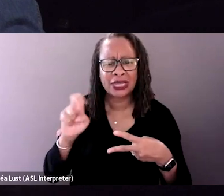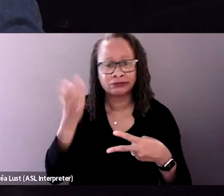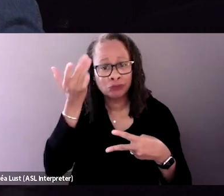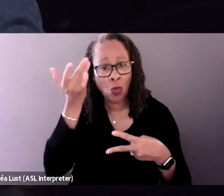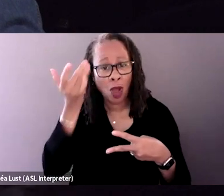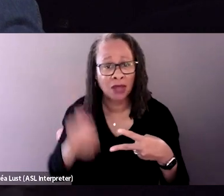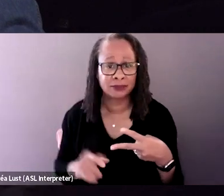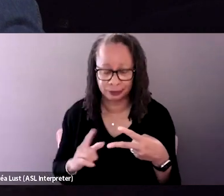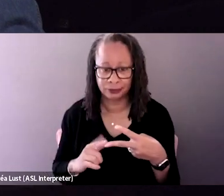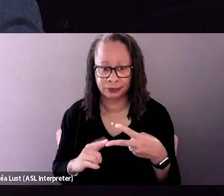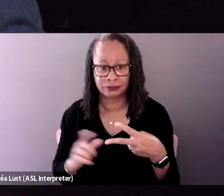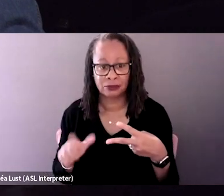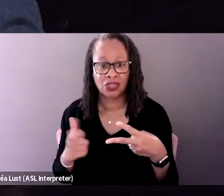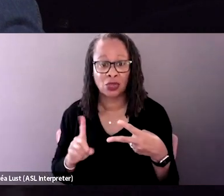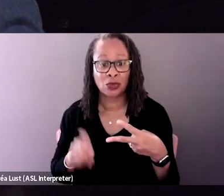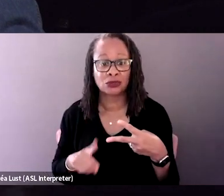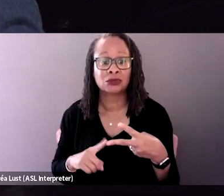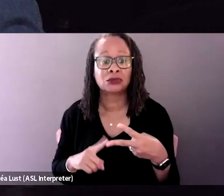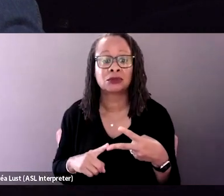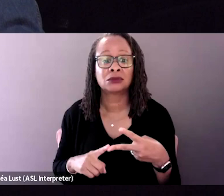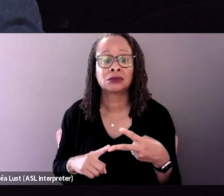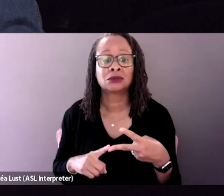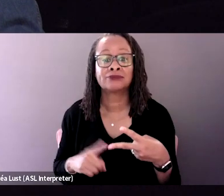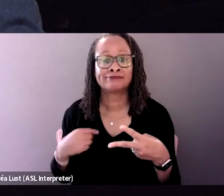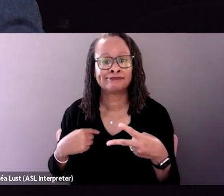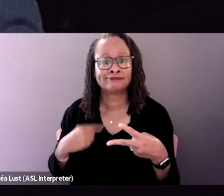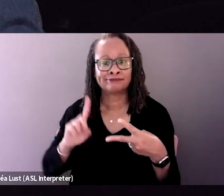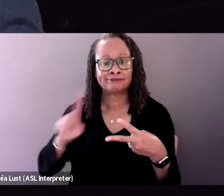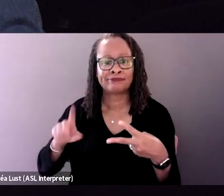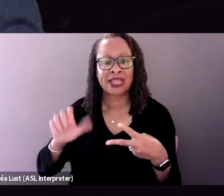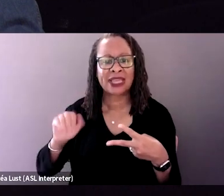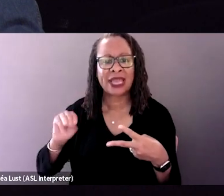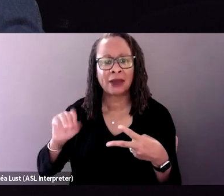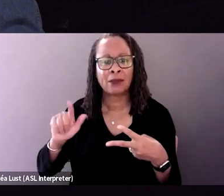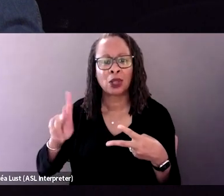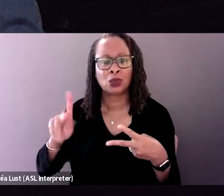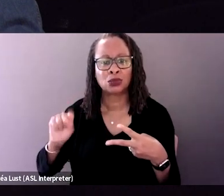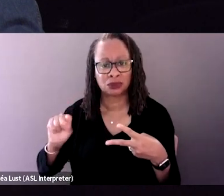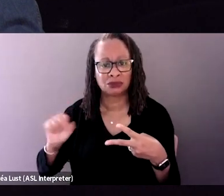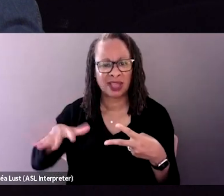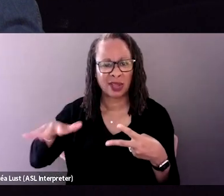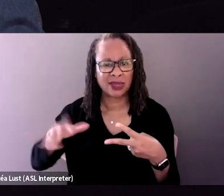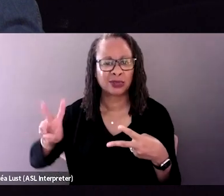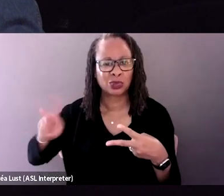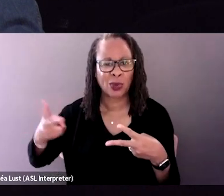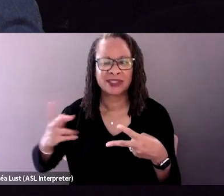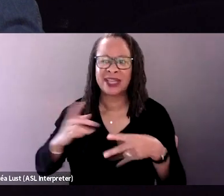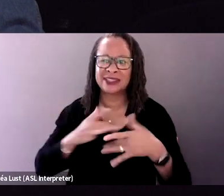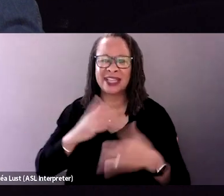other one is, I've been to Kamloops twice, usually like that halfway